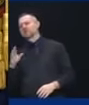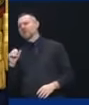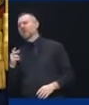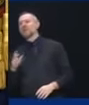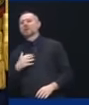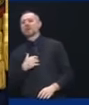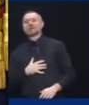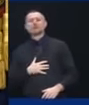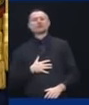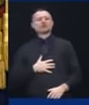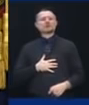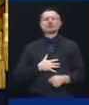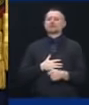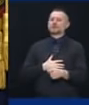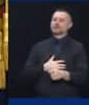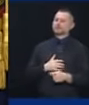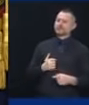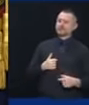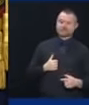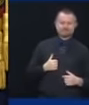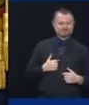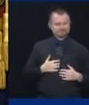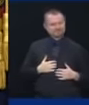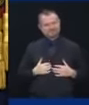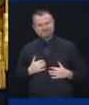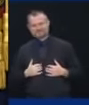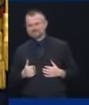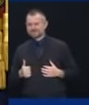heart to watch them play.